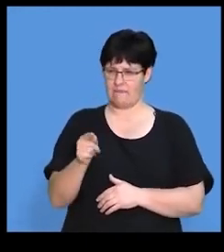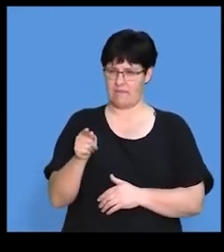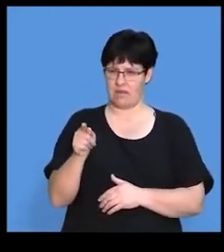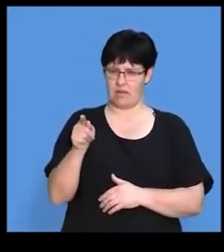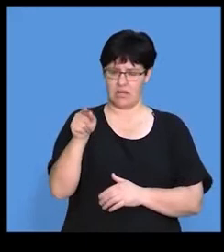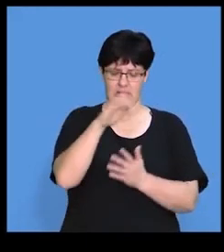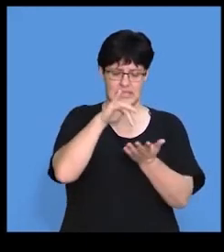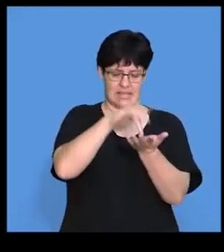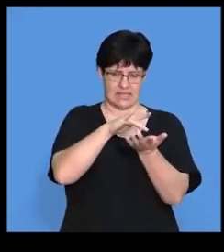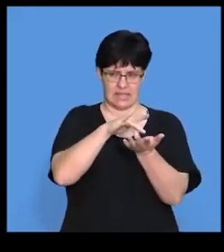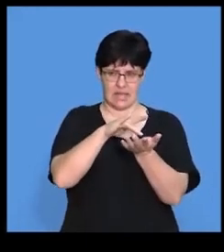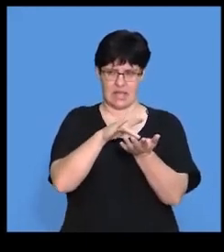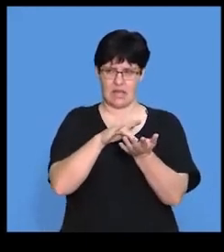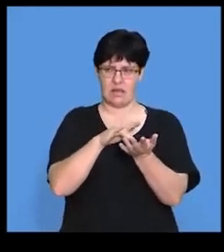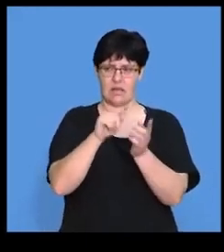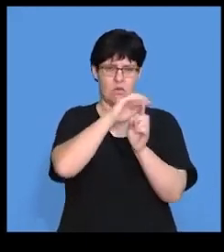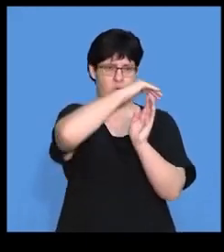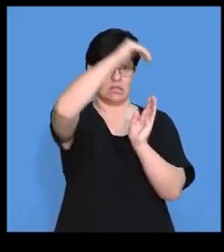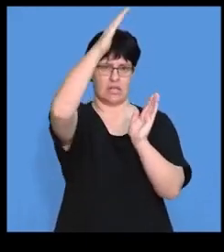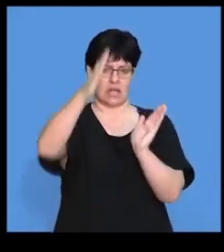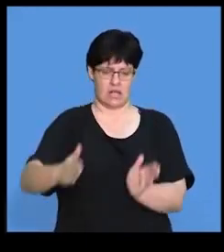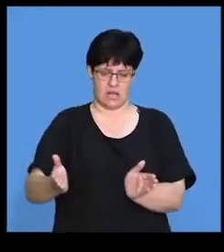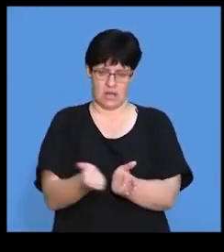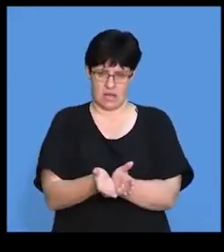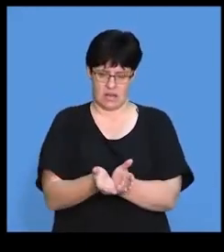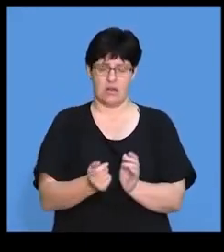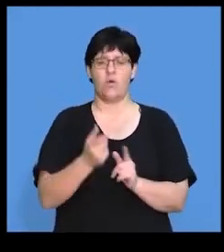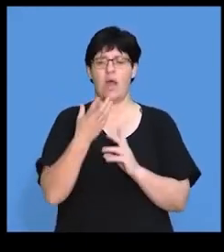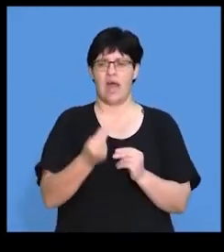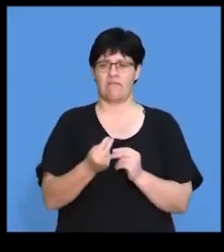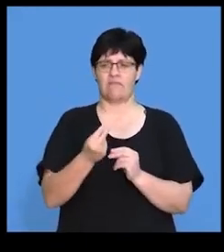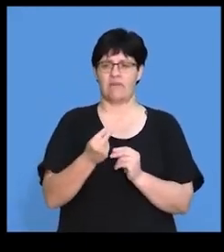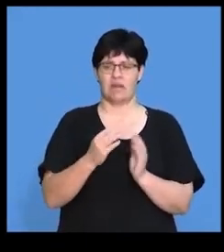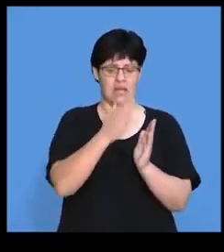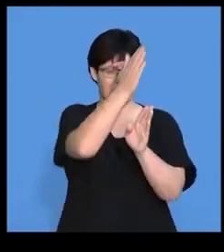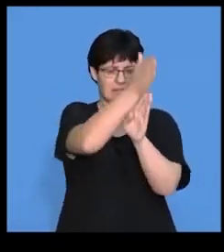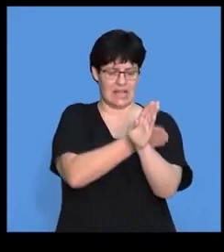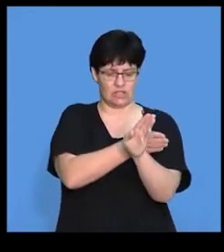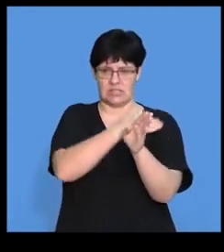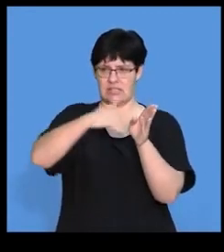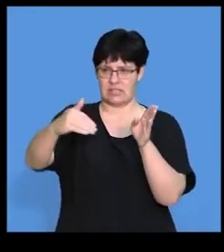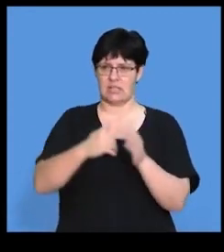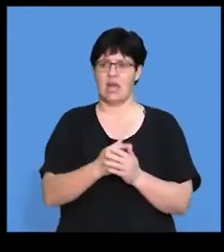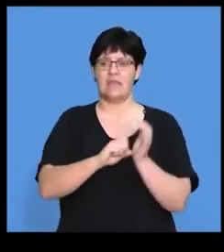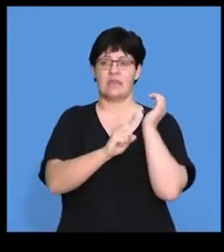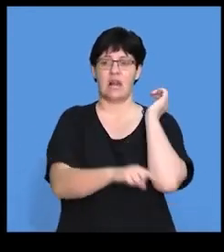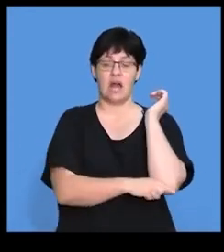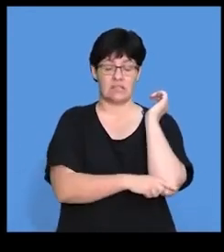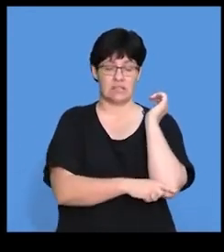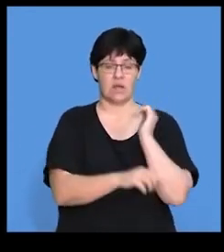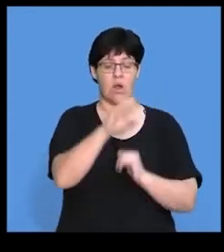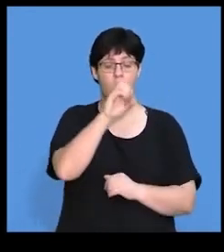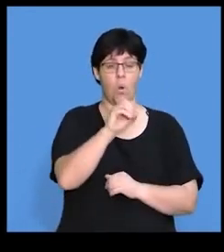have center, we have our cyclic quadrilateral, we have our tangents, and the last